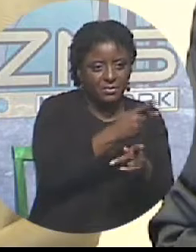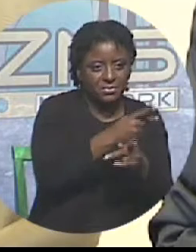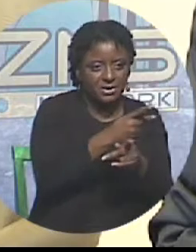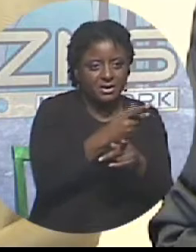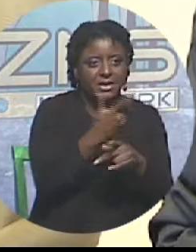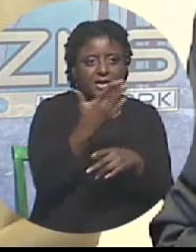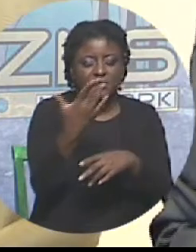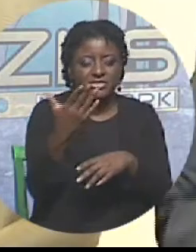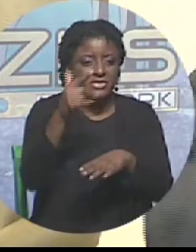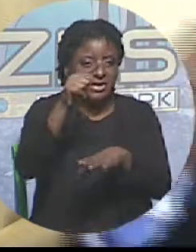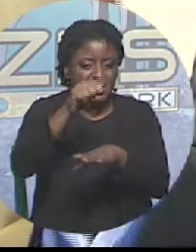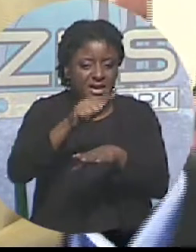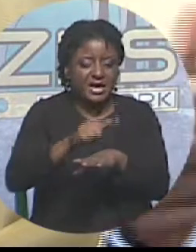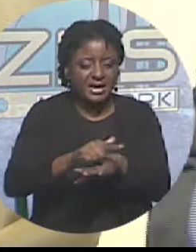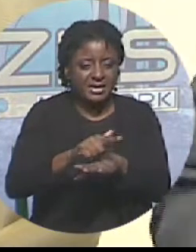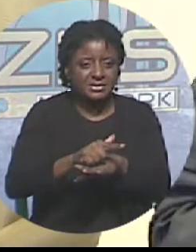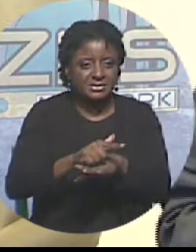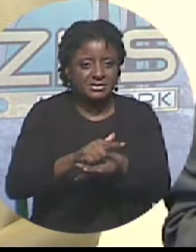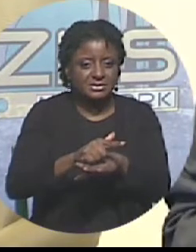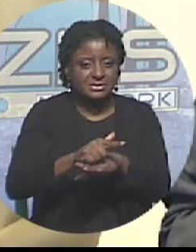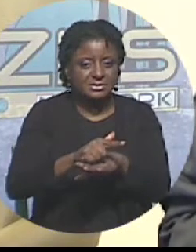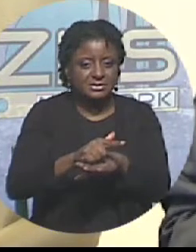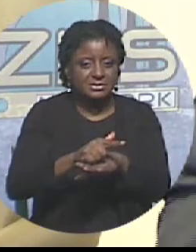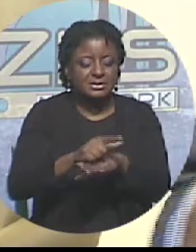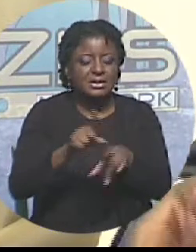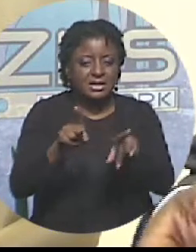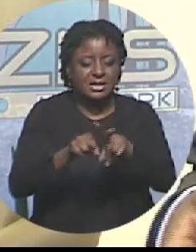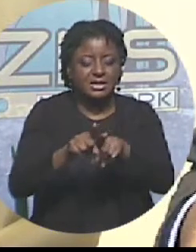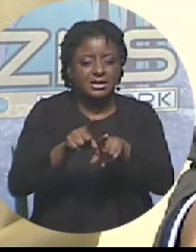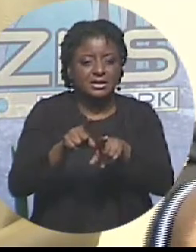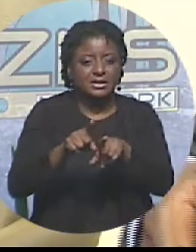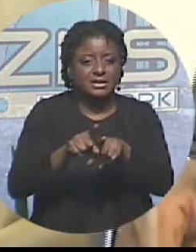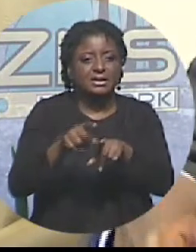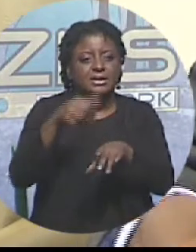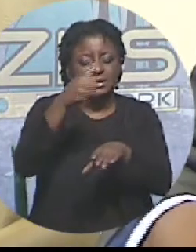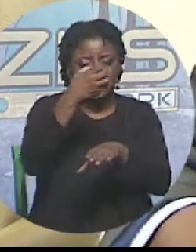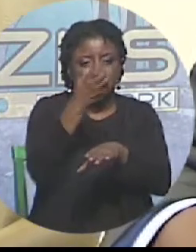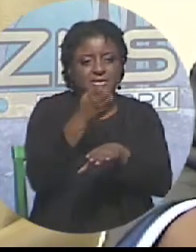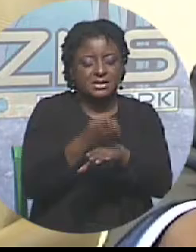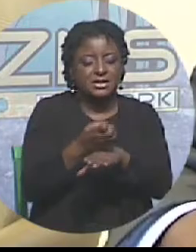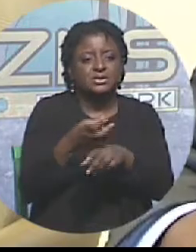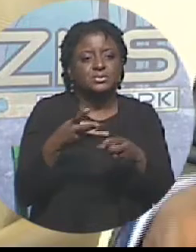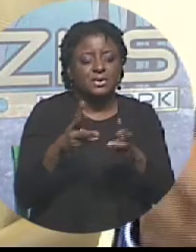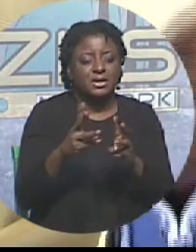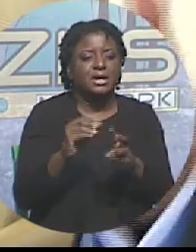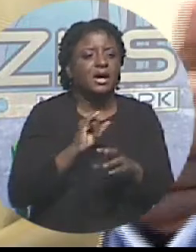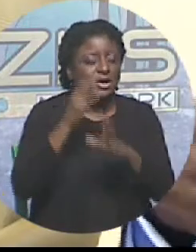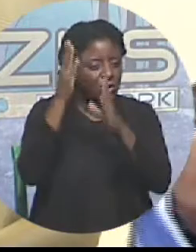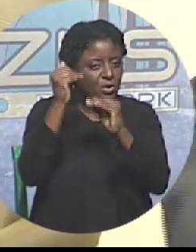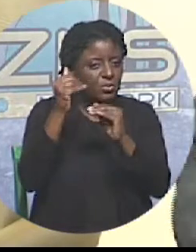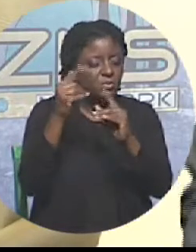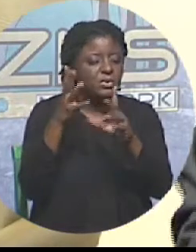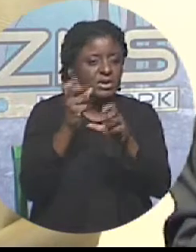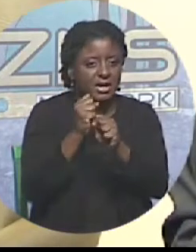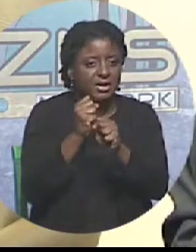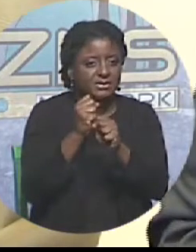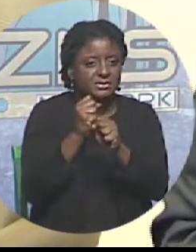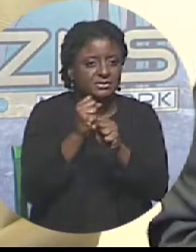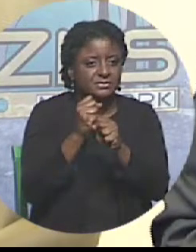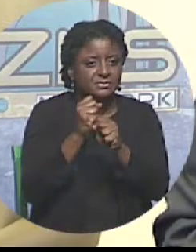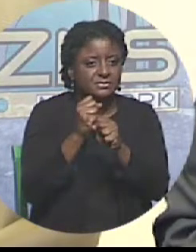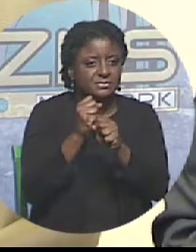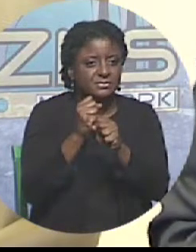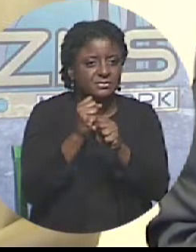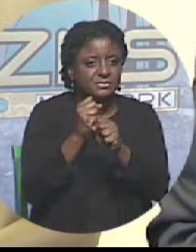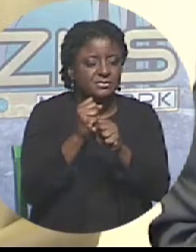land and their holdings in an estate-style fashion. I'm hoping that we get the consideration of the federations and cabinet to